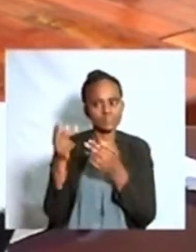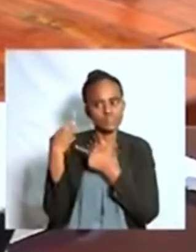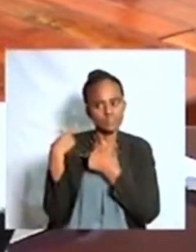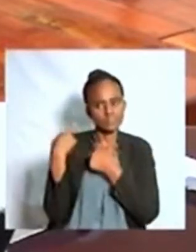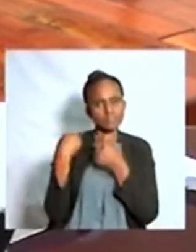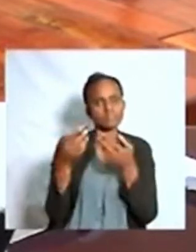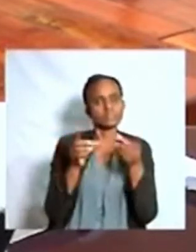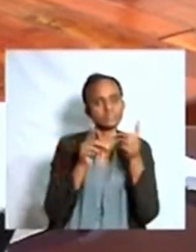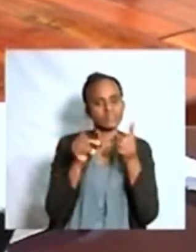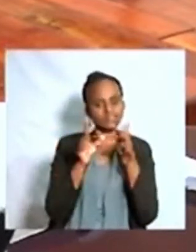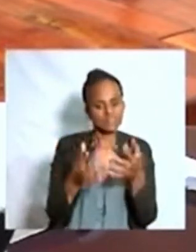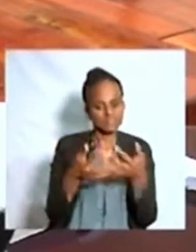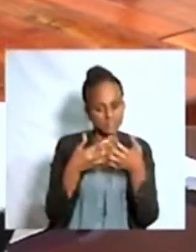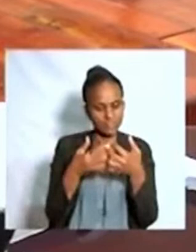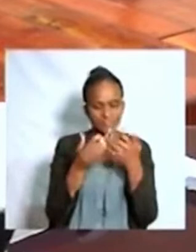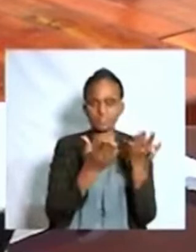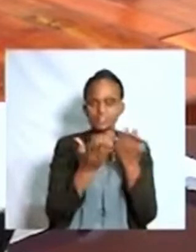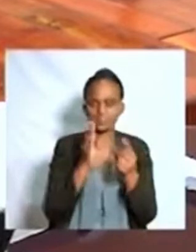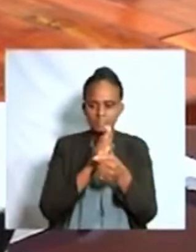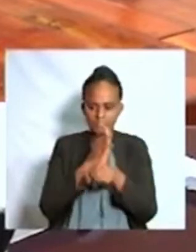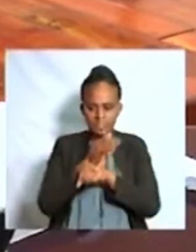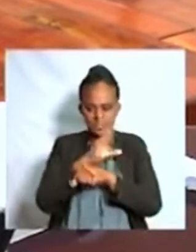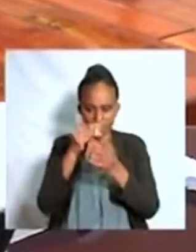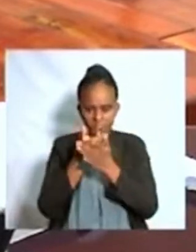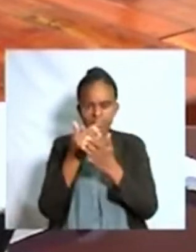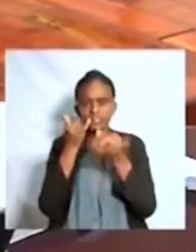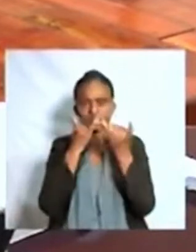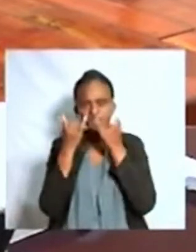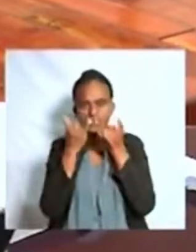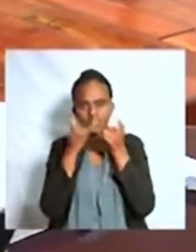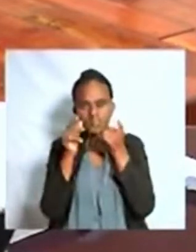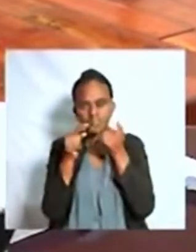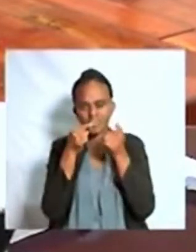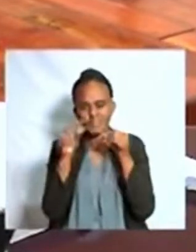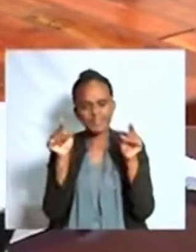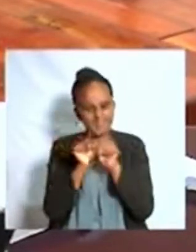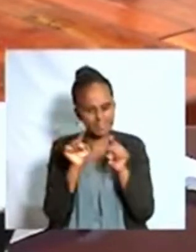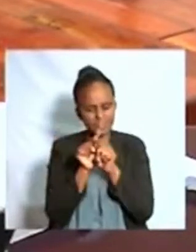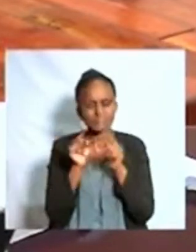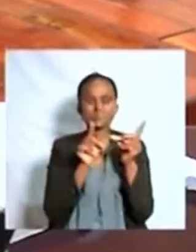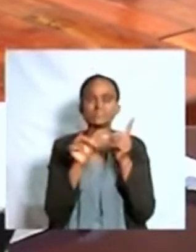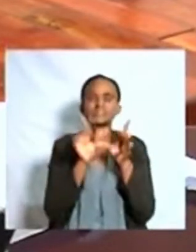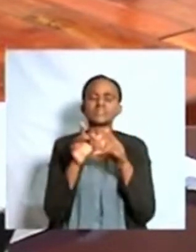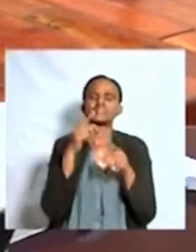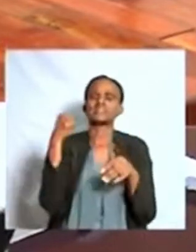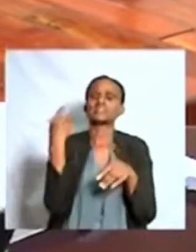Engineering Services. So following these anomalies, Chair, the said director was charged.